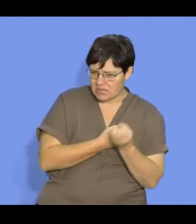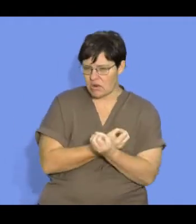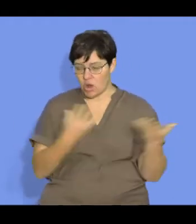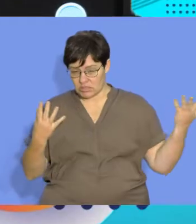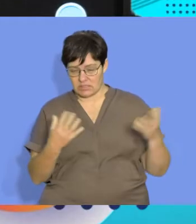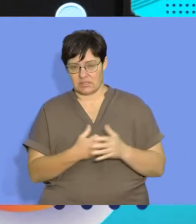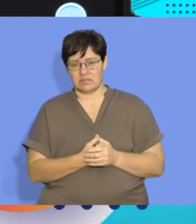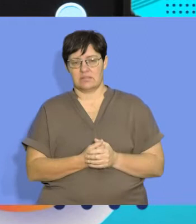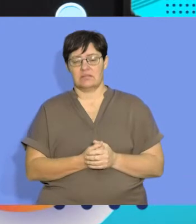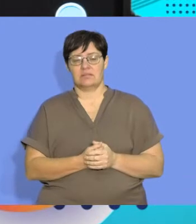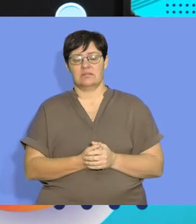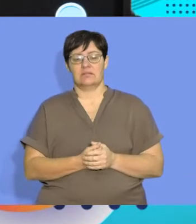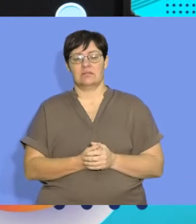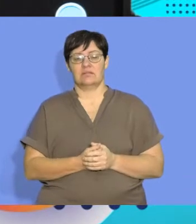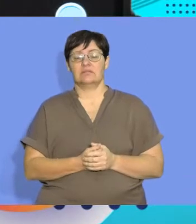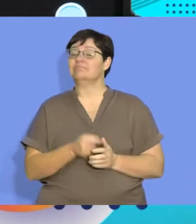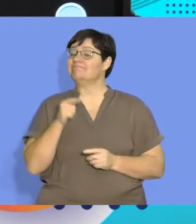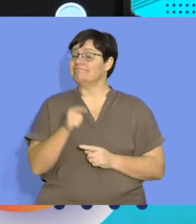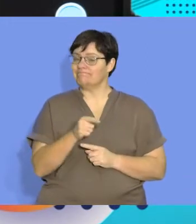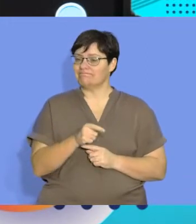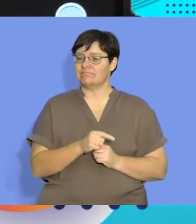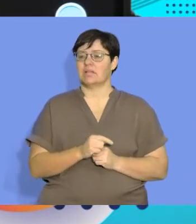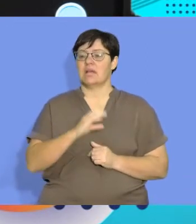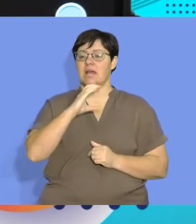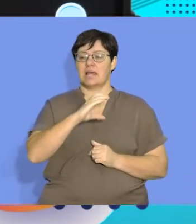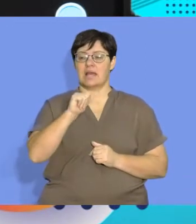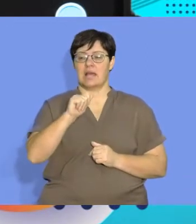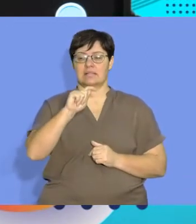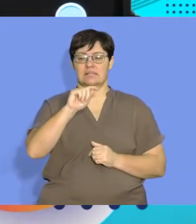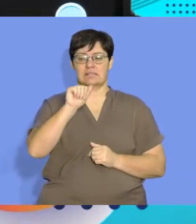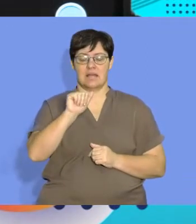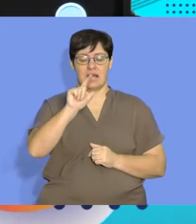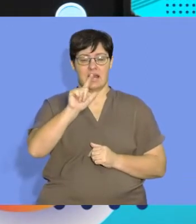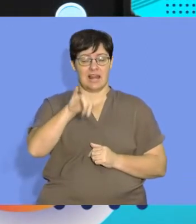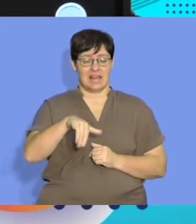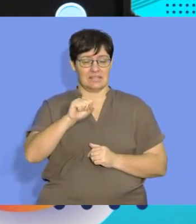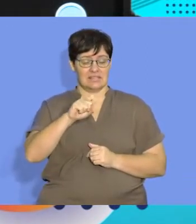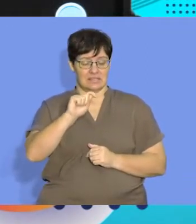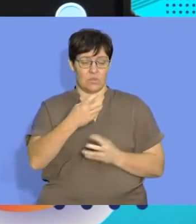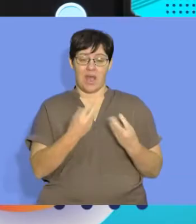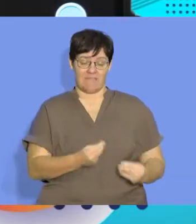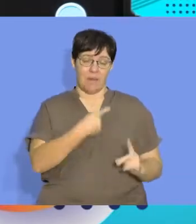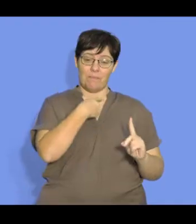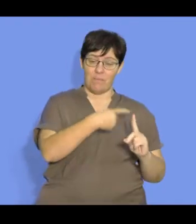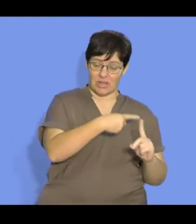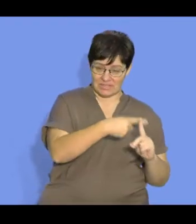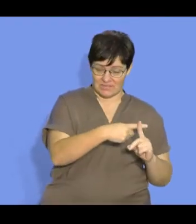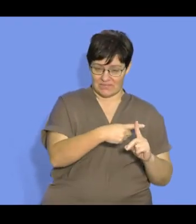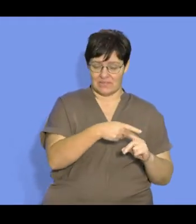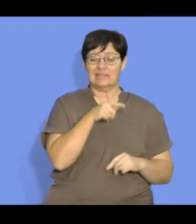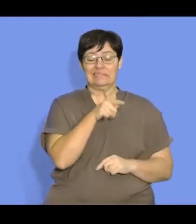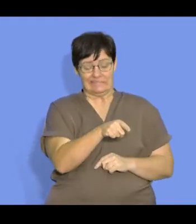about a lot, and we spoke about it a lot at length in the last sessions, that is catalyst. We know that we have